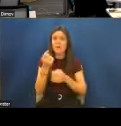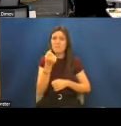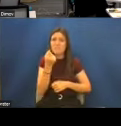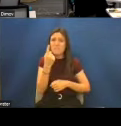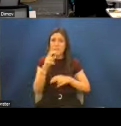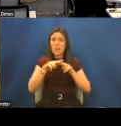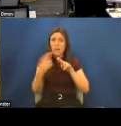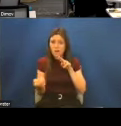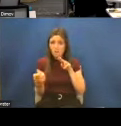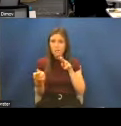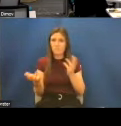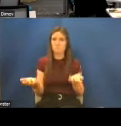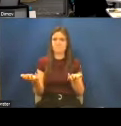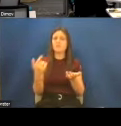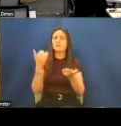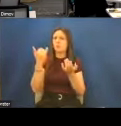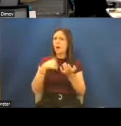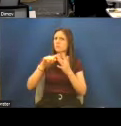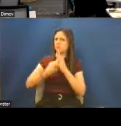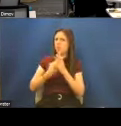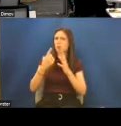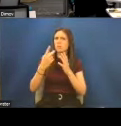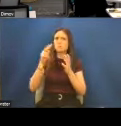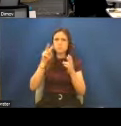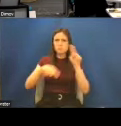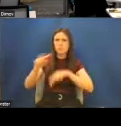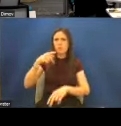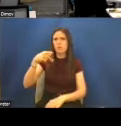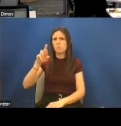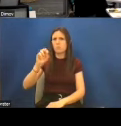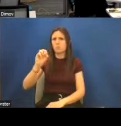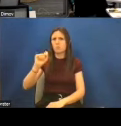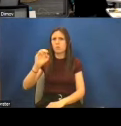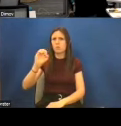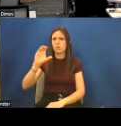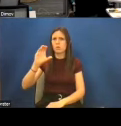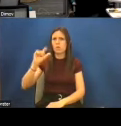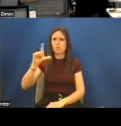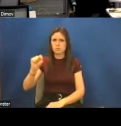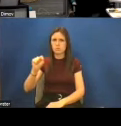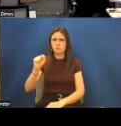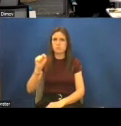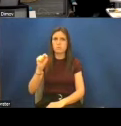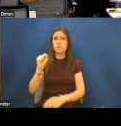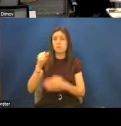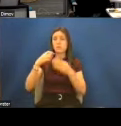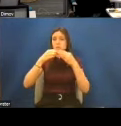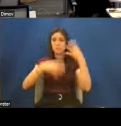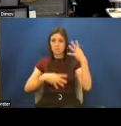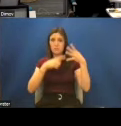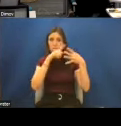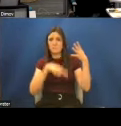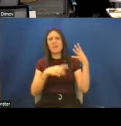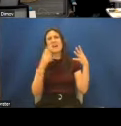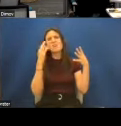So that's why I started looking at the protocols to begin with. I got the protocols. Adam, can you go to that one that has the protocol? I know this is very difficult